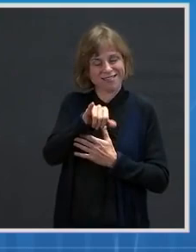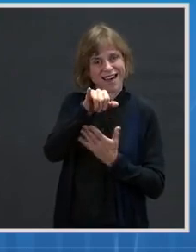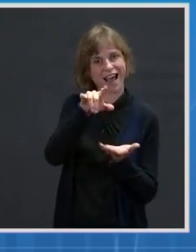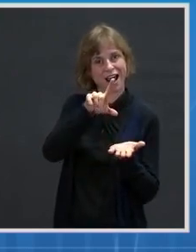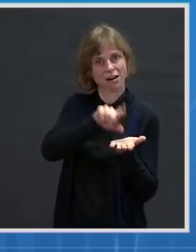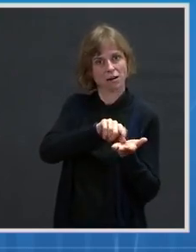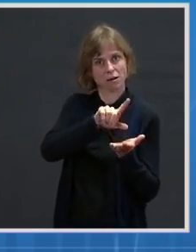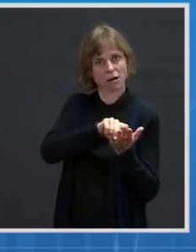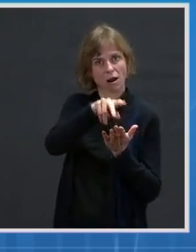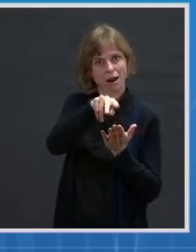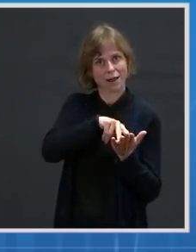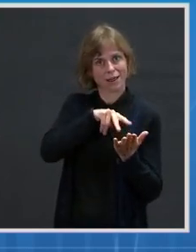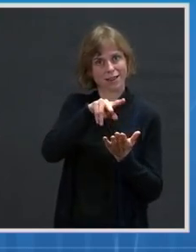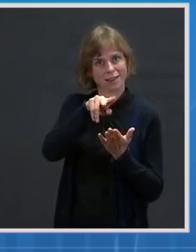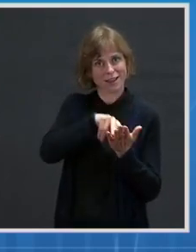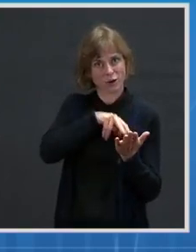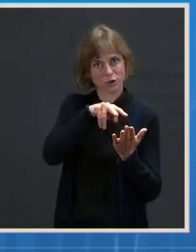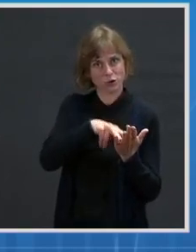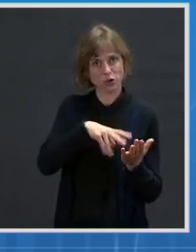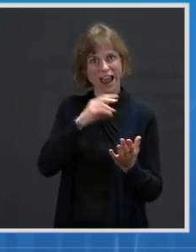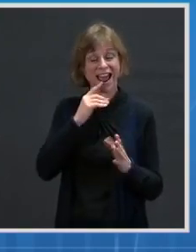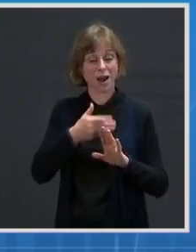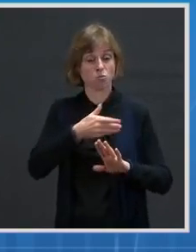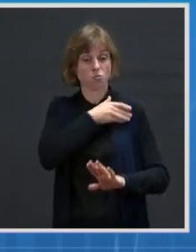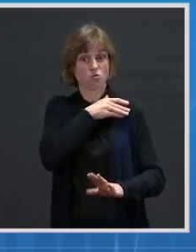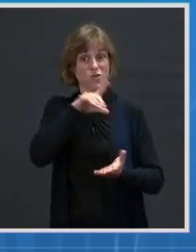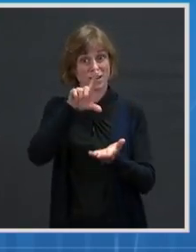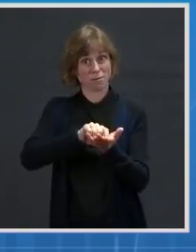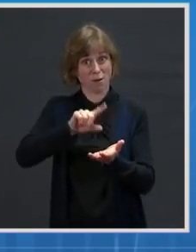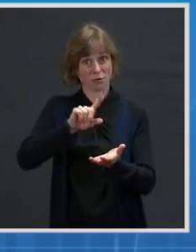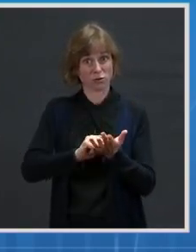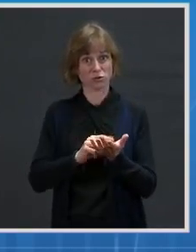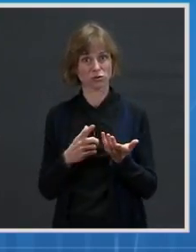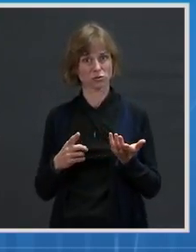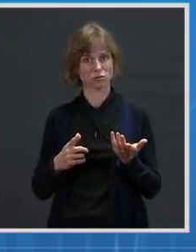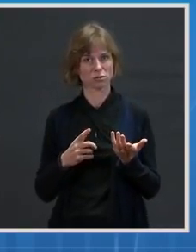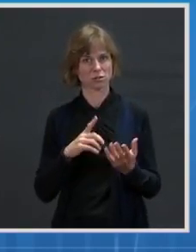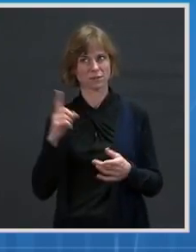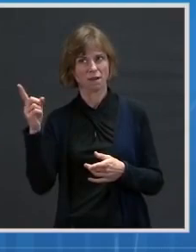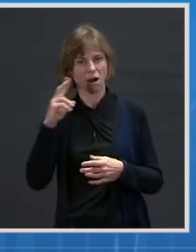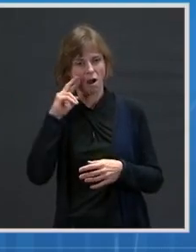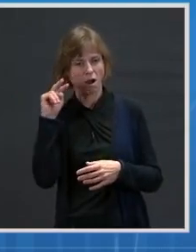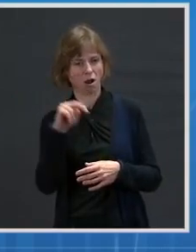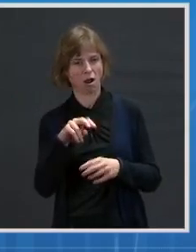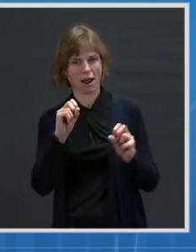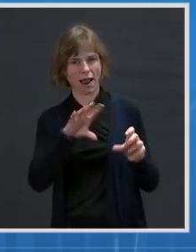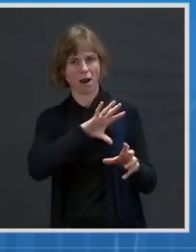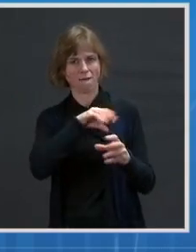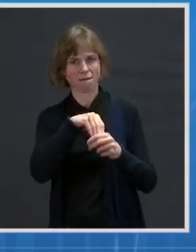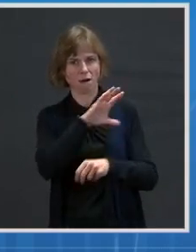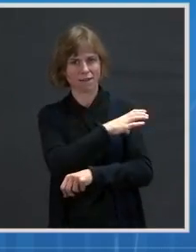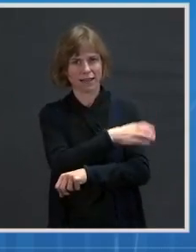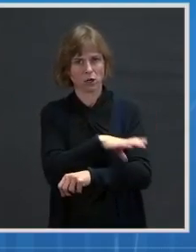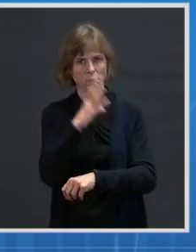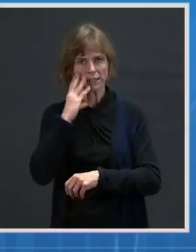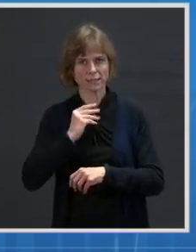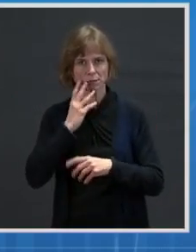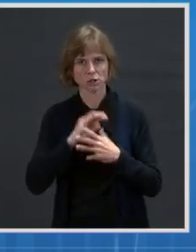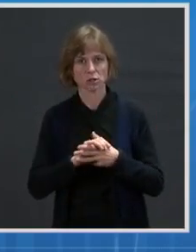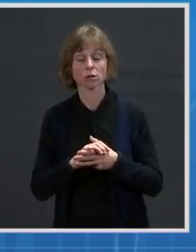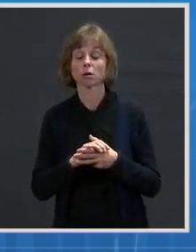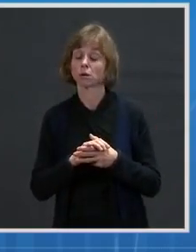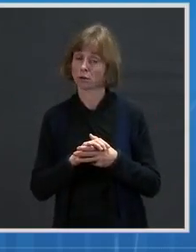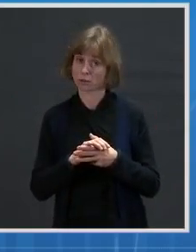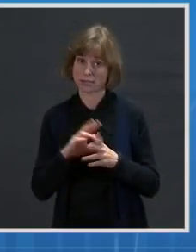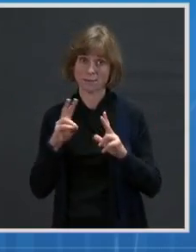preprint form and involved in just clinical experience. It has been very advantageous to